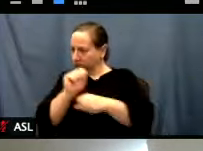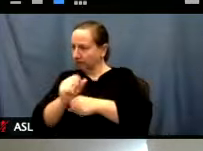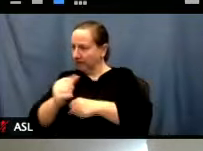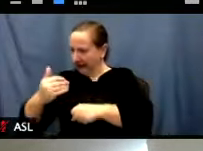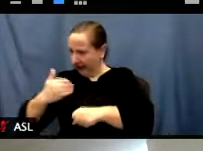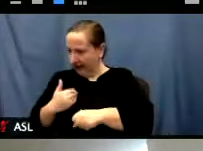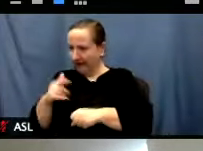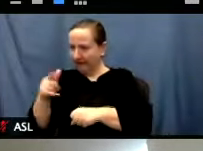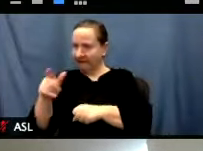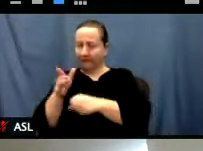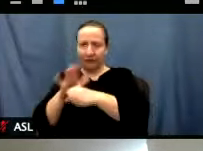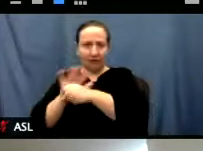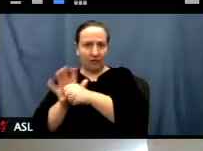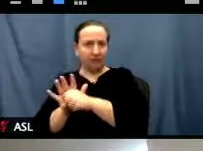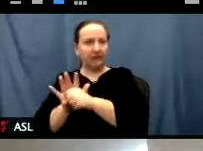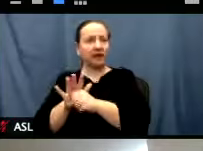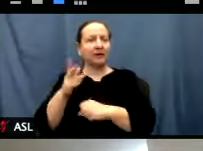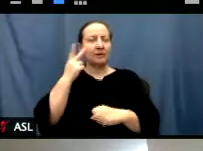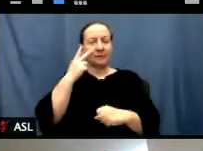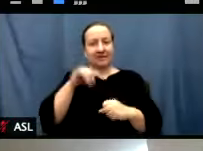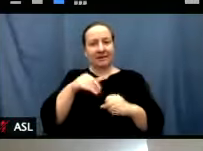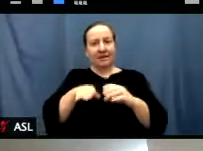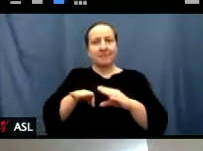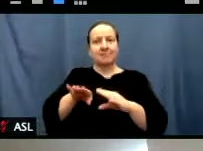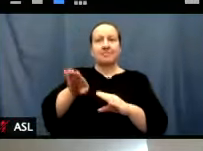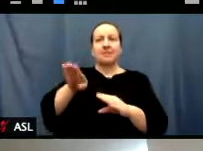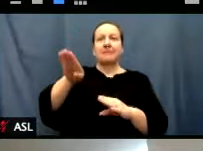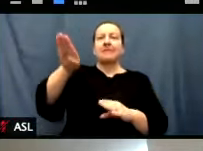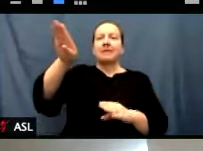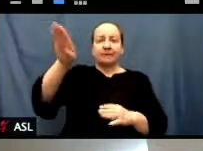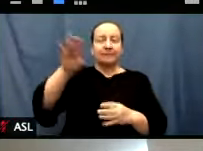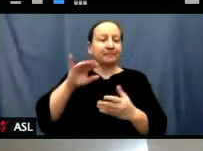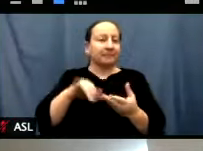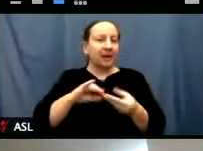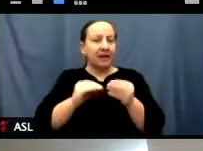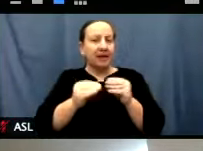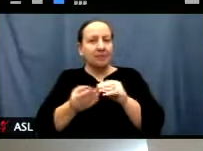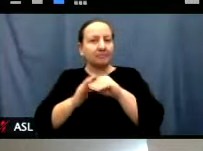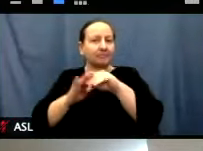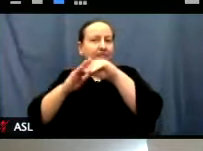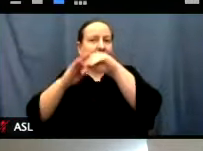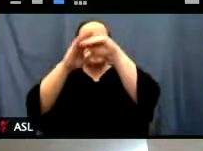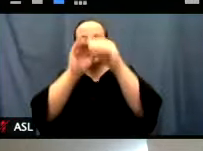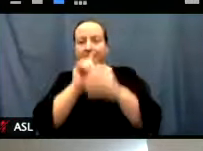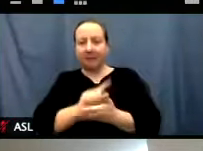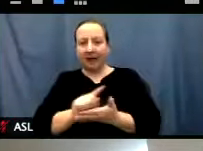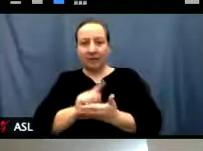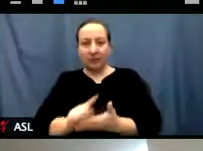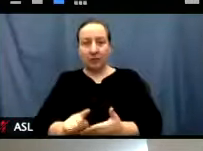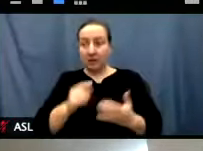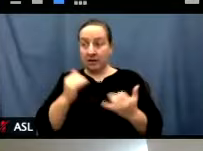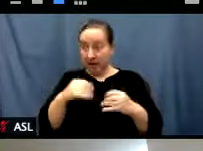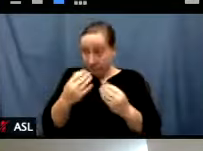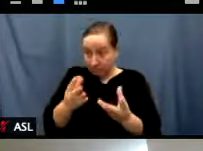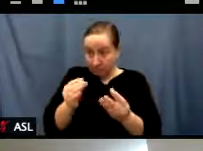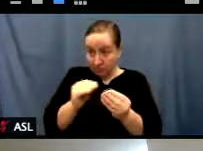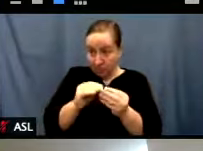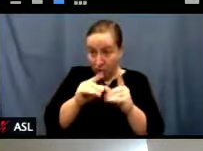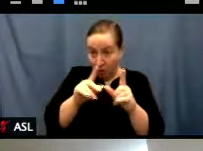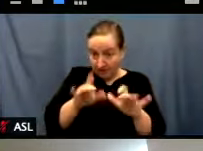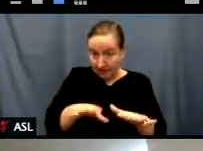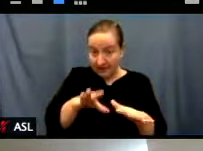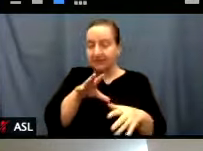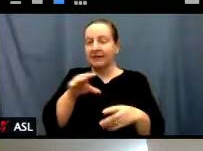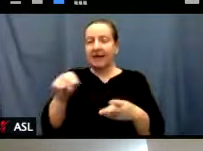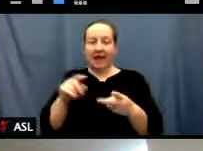see that value increasing in this figure here. You can see that that number has consistently gone up from week to week as we've increased the amount of testing that we're doing in the